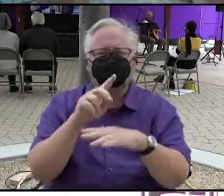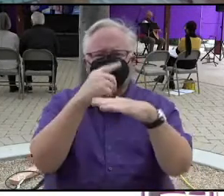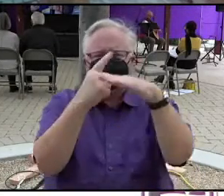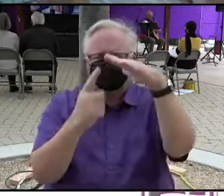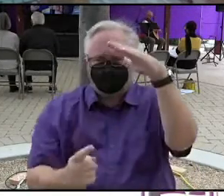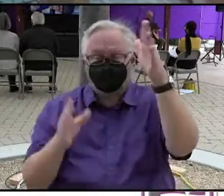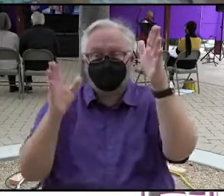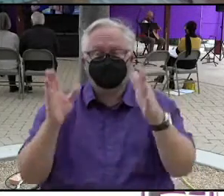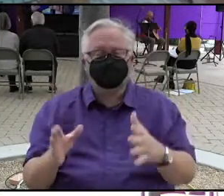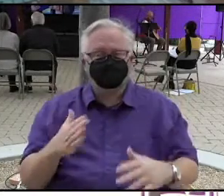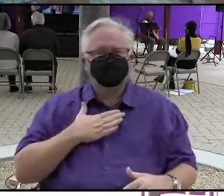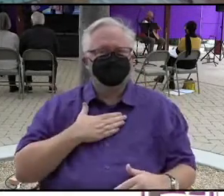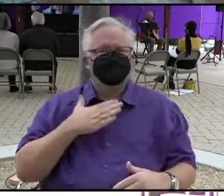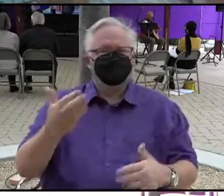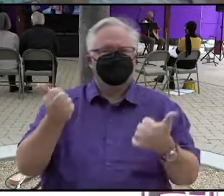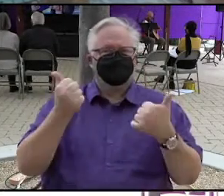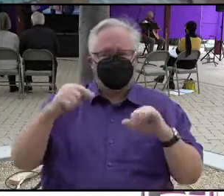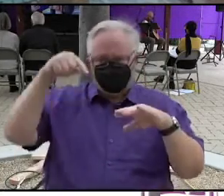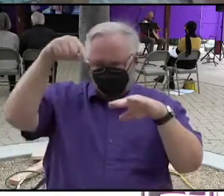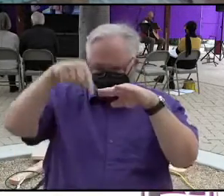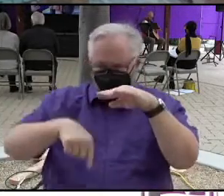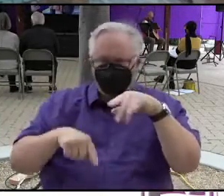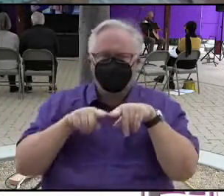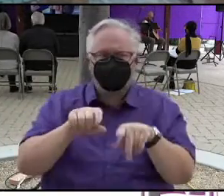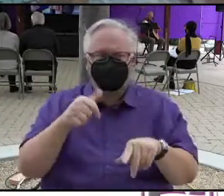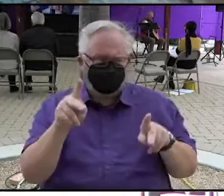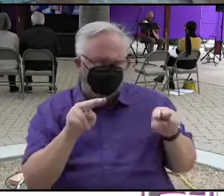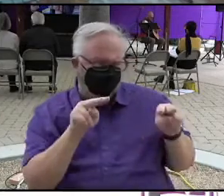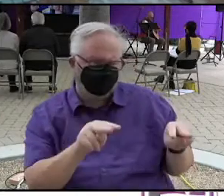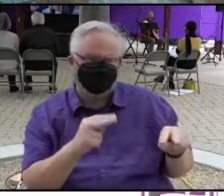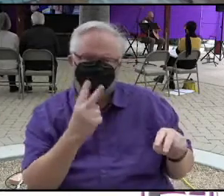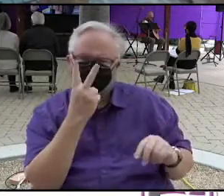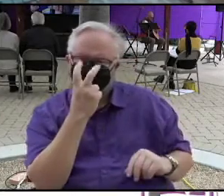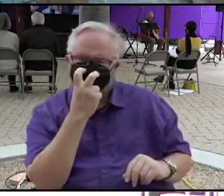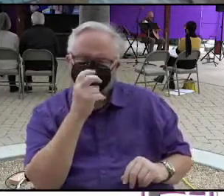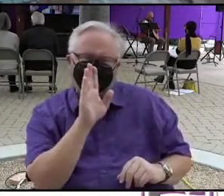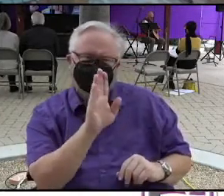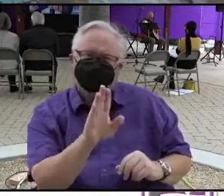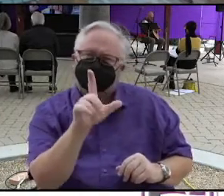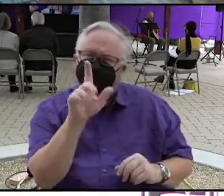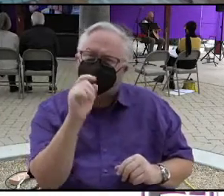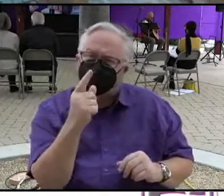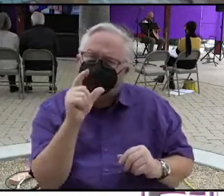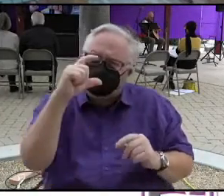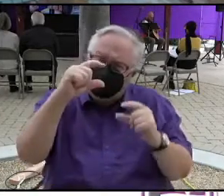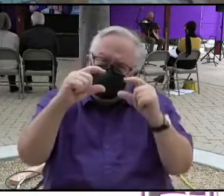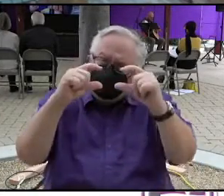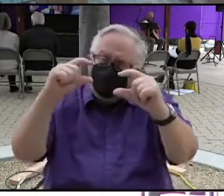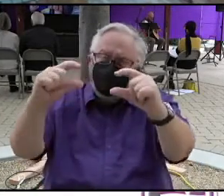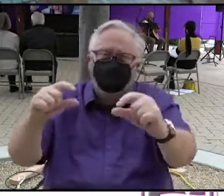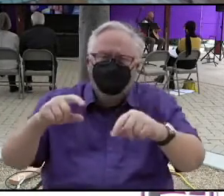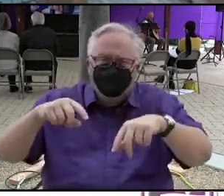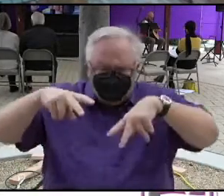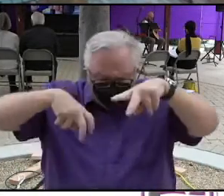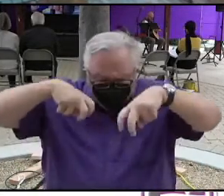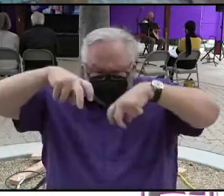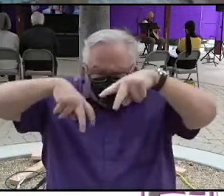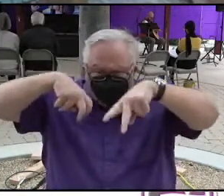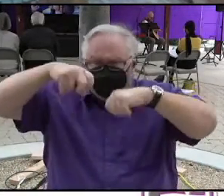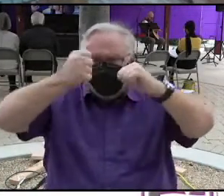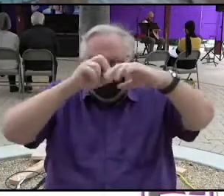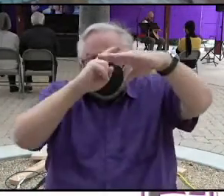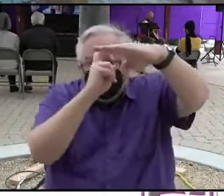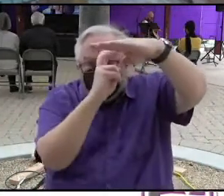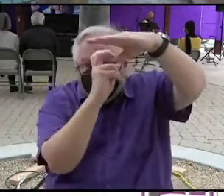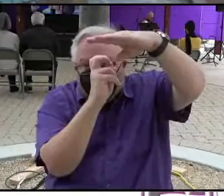He volunteered to go while the others looked on doubtfully. His small legs flailed as he worked his way